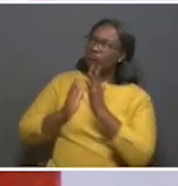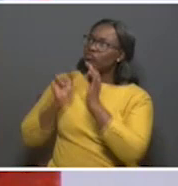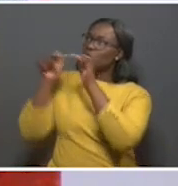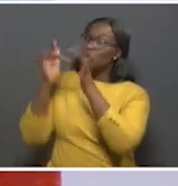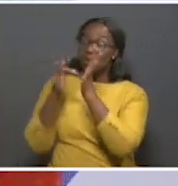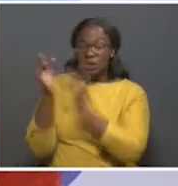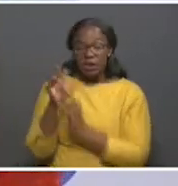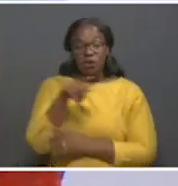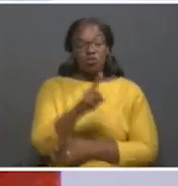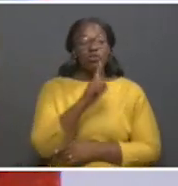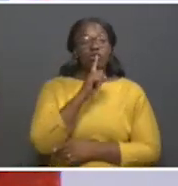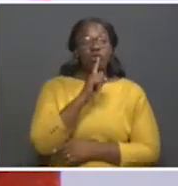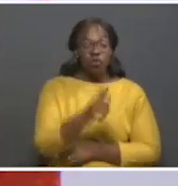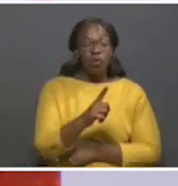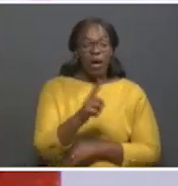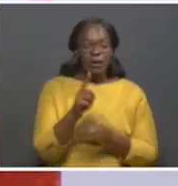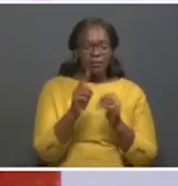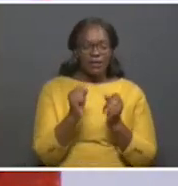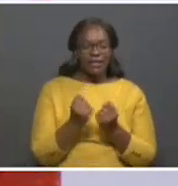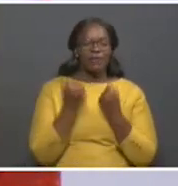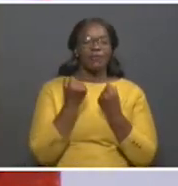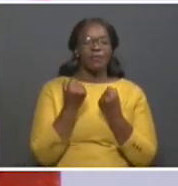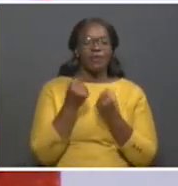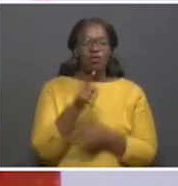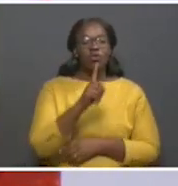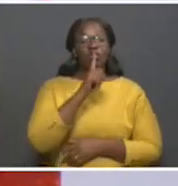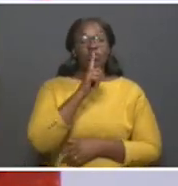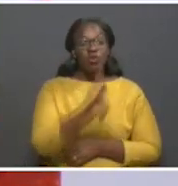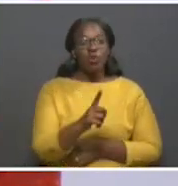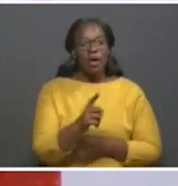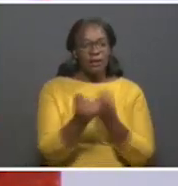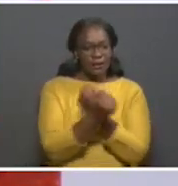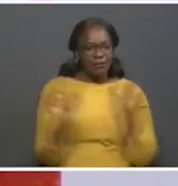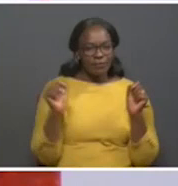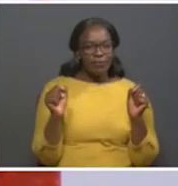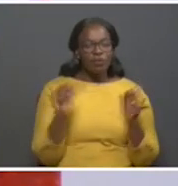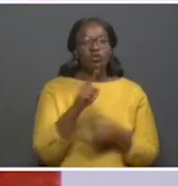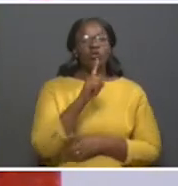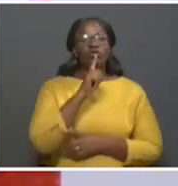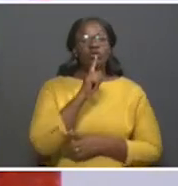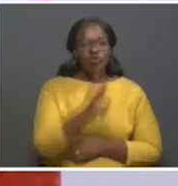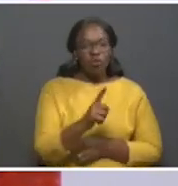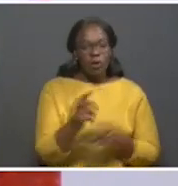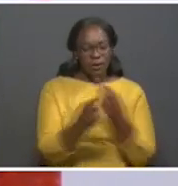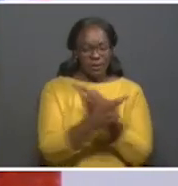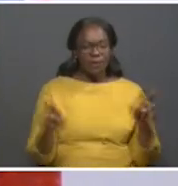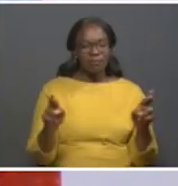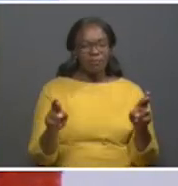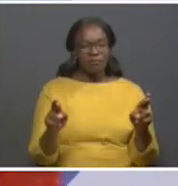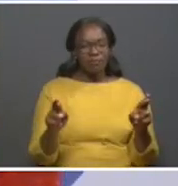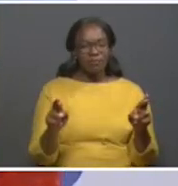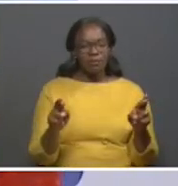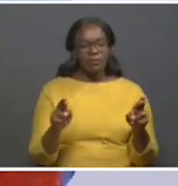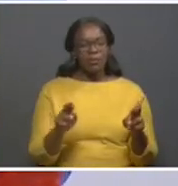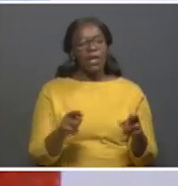you are guaranteed of refuge. You are guaranteed of safety. You are guaranteed of redemption. Our